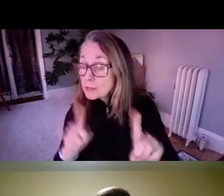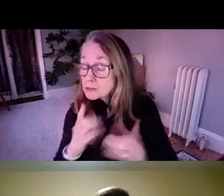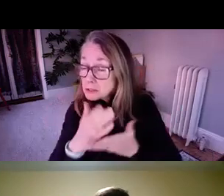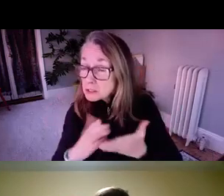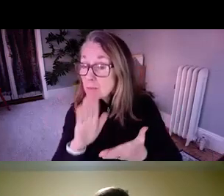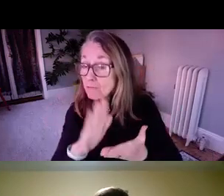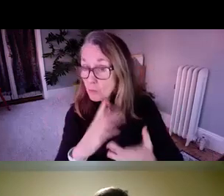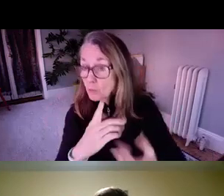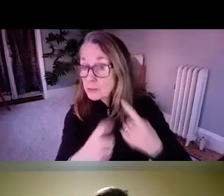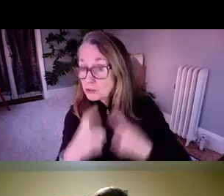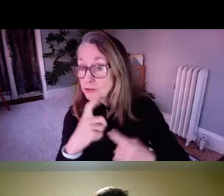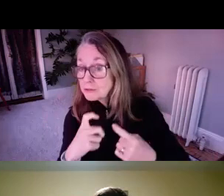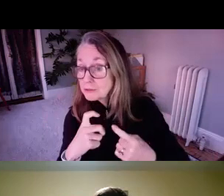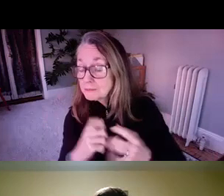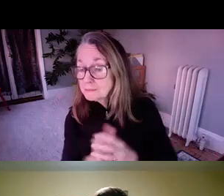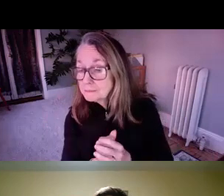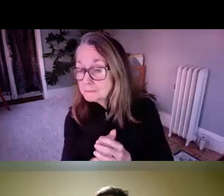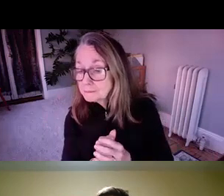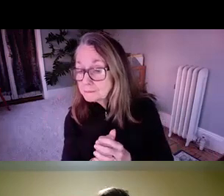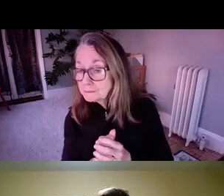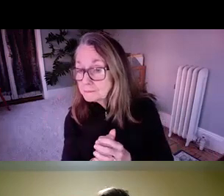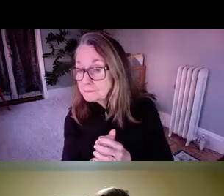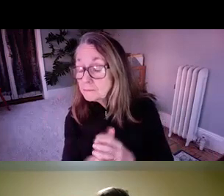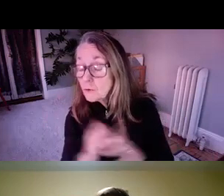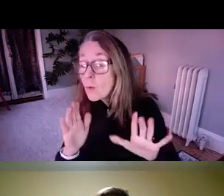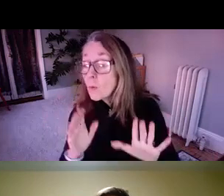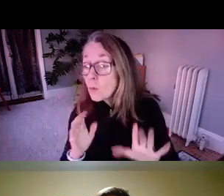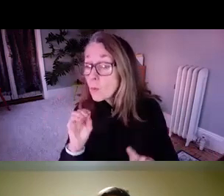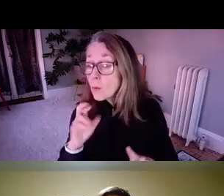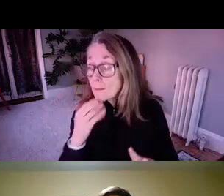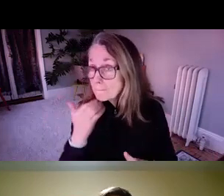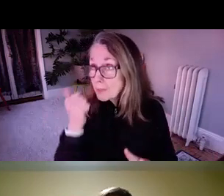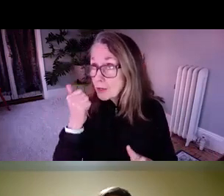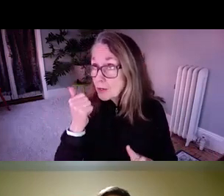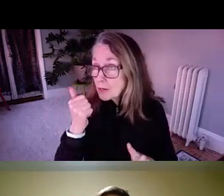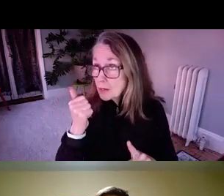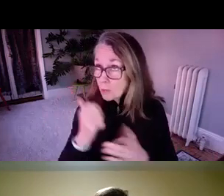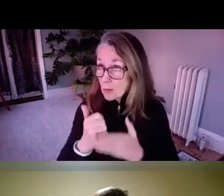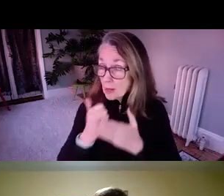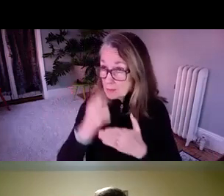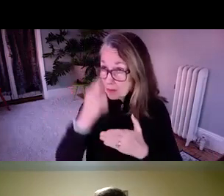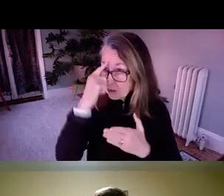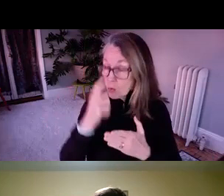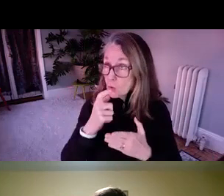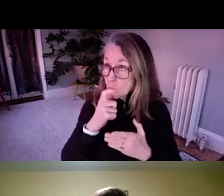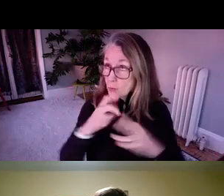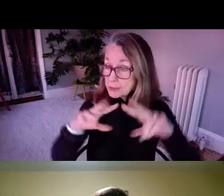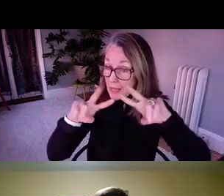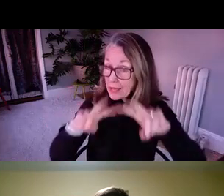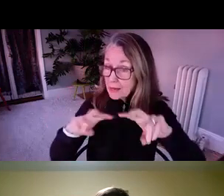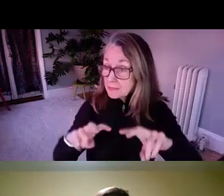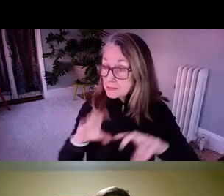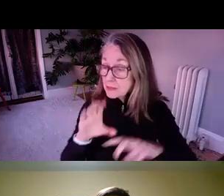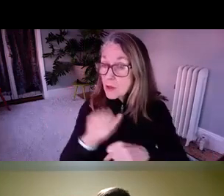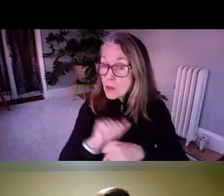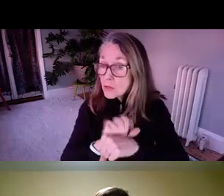questions that you have. Or better yet, try to think through who are the people who are analyzing the COVID data and